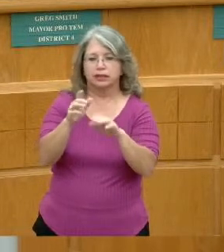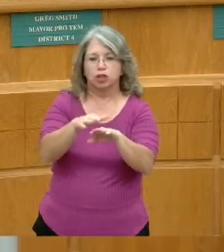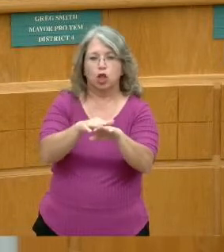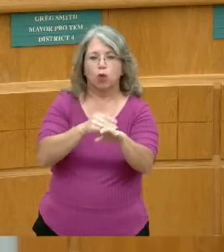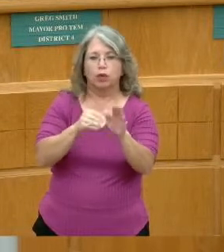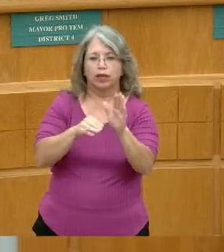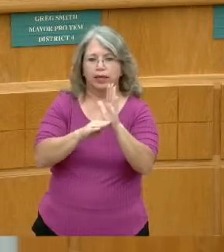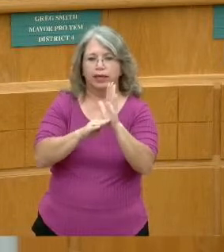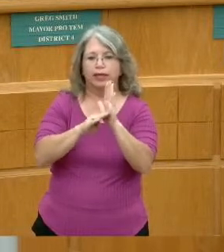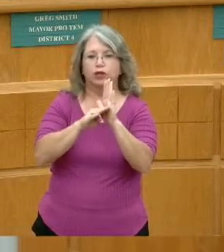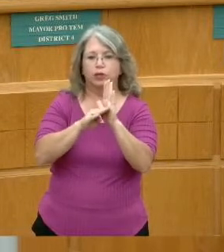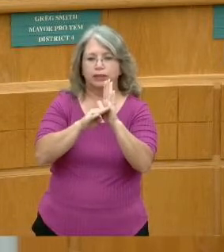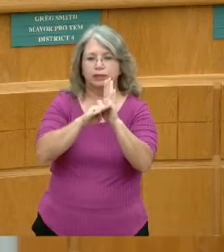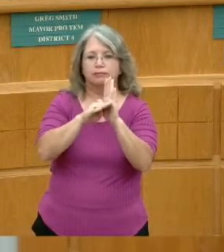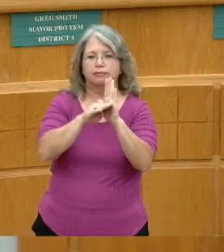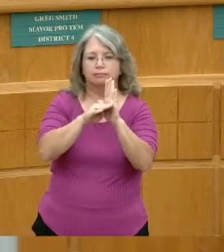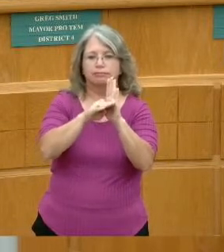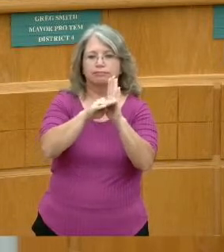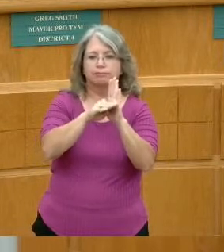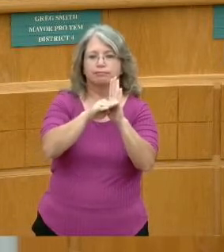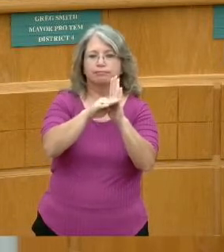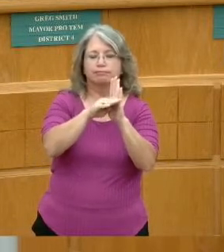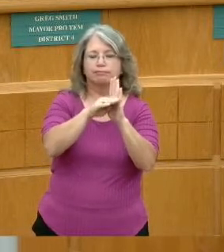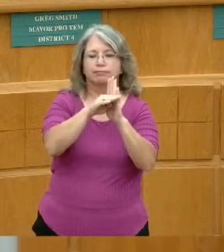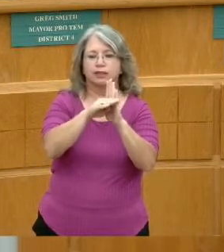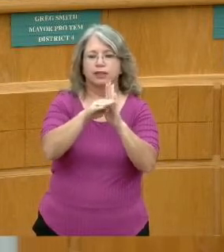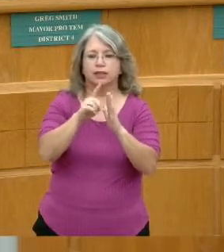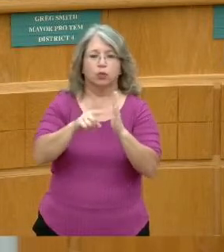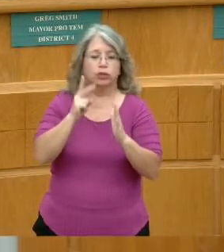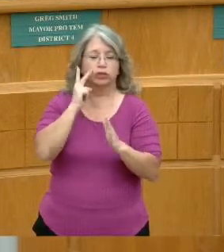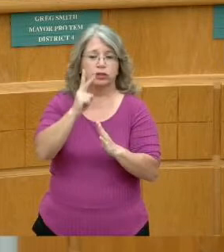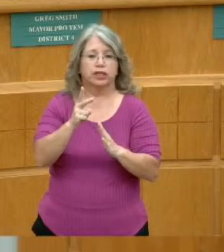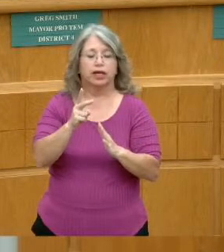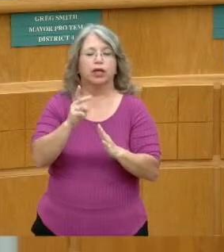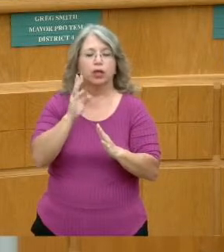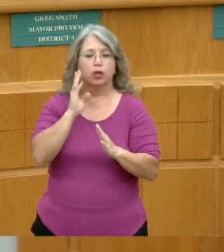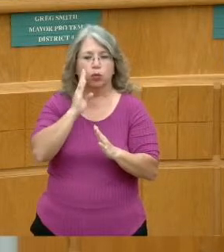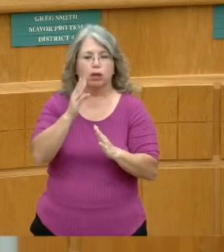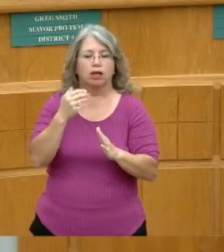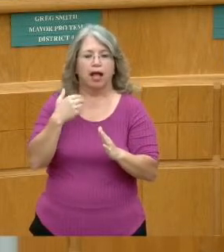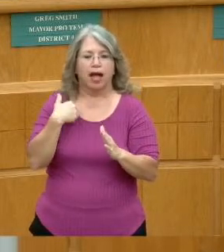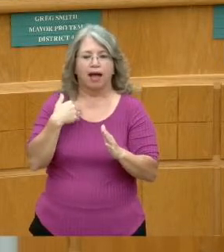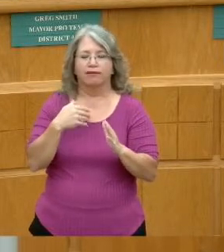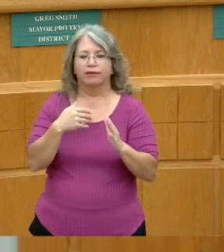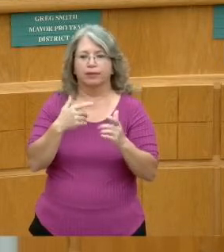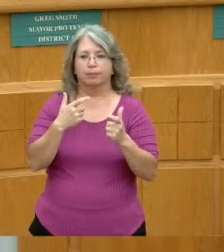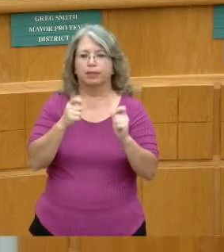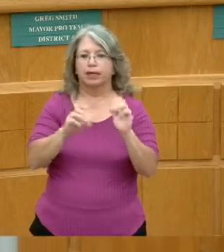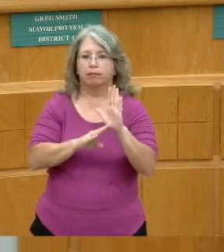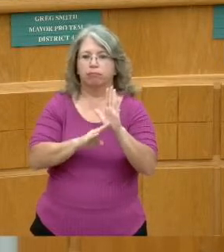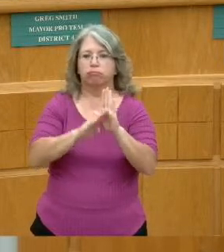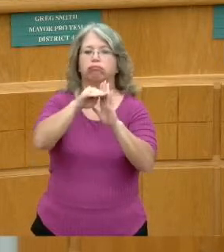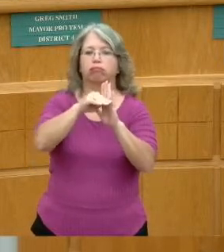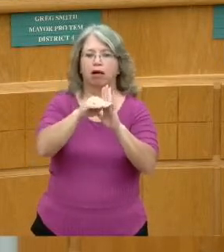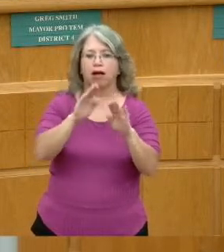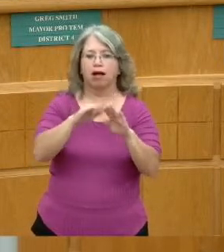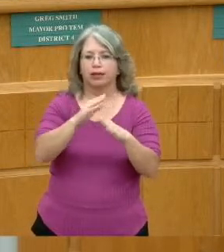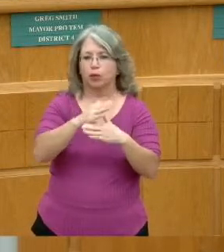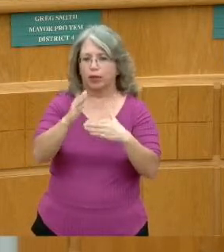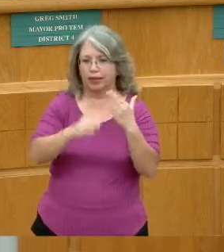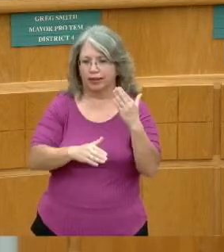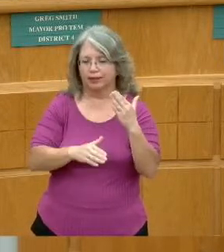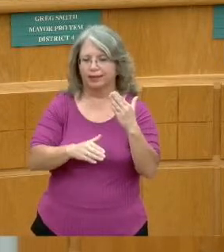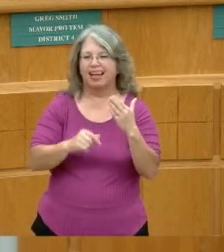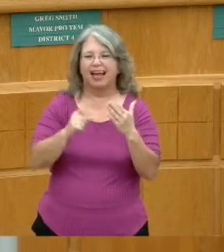we see in that encounters data, if I were to project the points on here, are wild swings from the weekend to the weekdays, and I think that's, again, people coming in